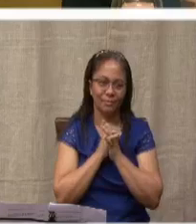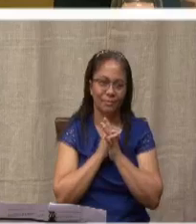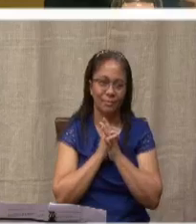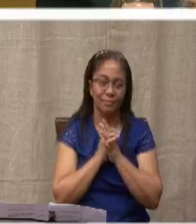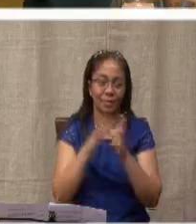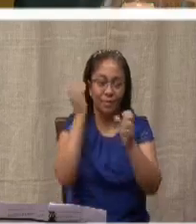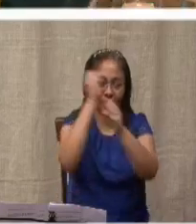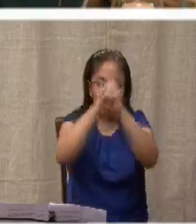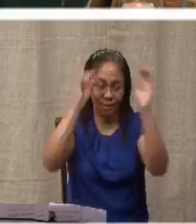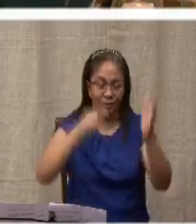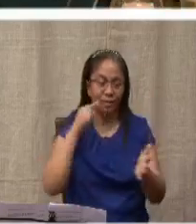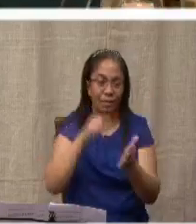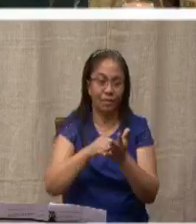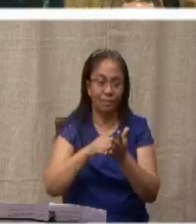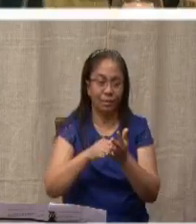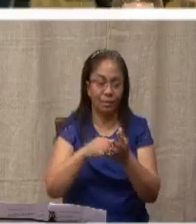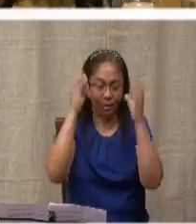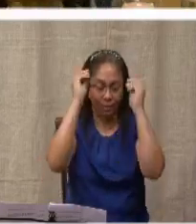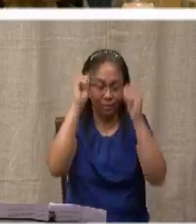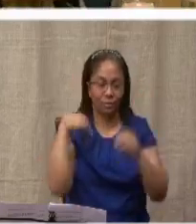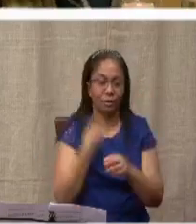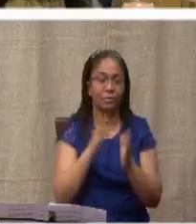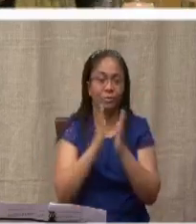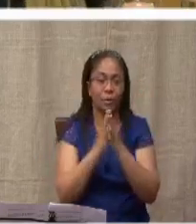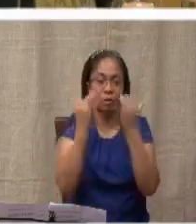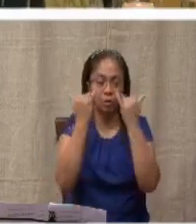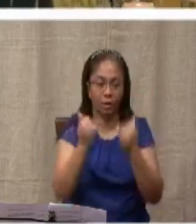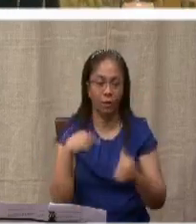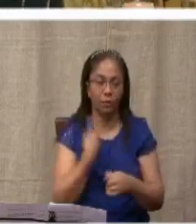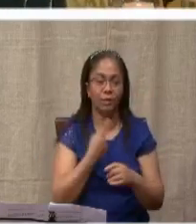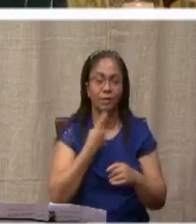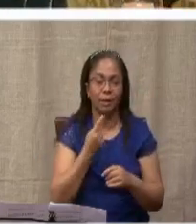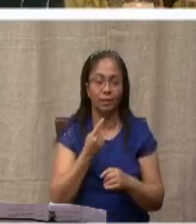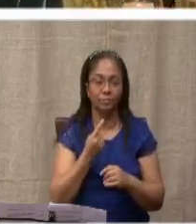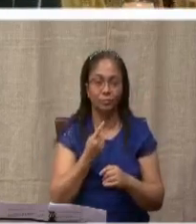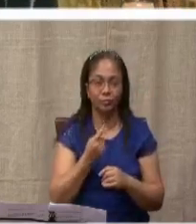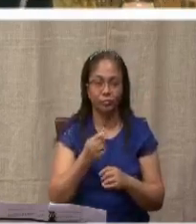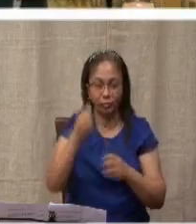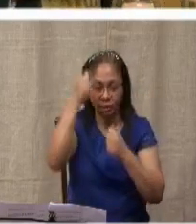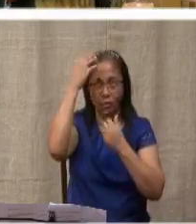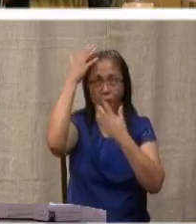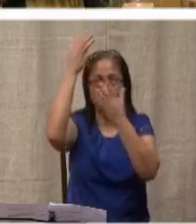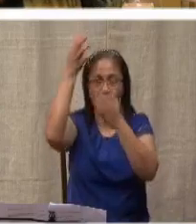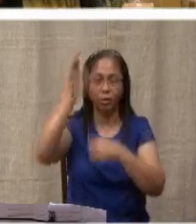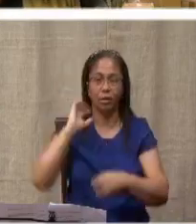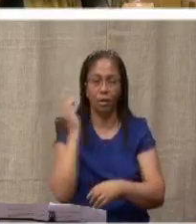at the savior's command and form my divine teaching we dare to say